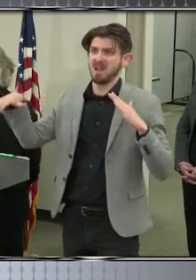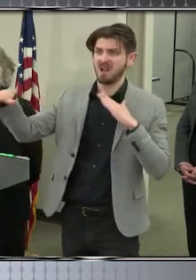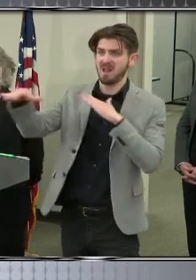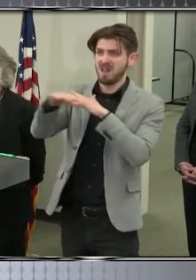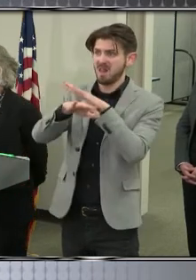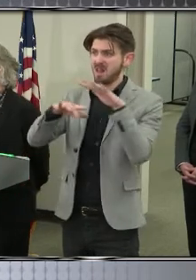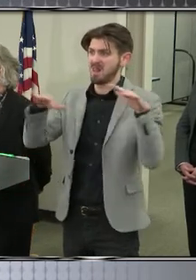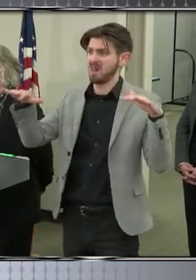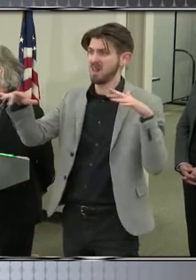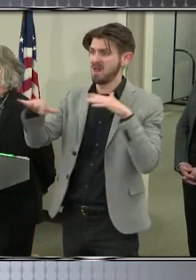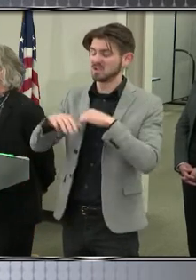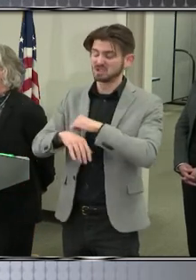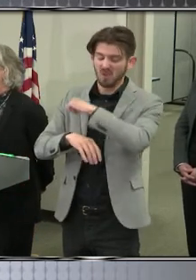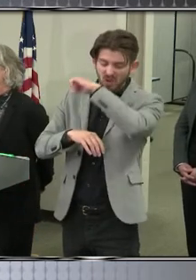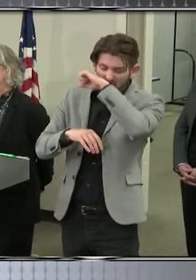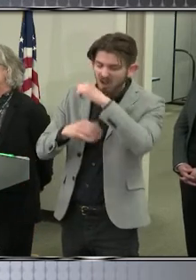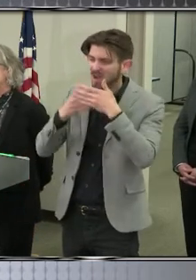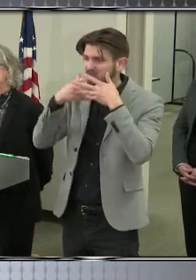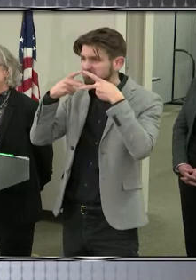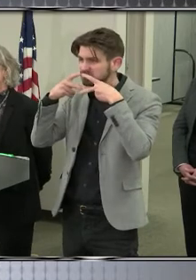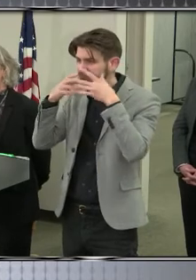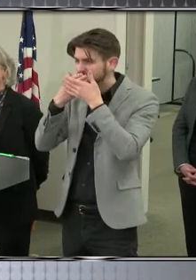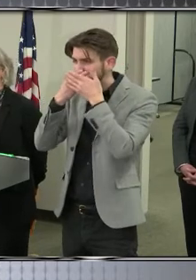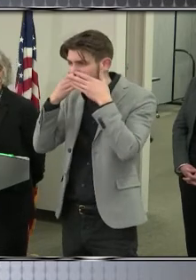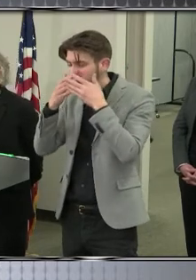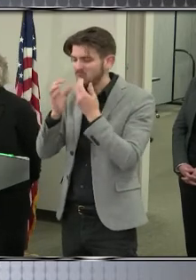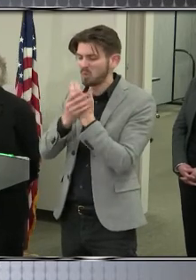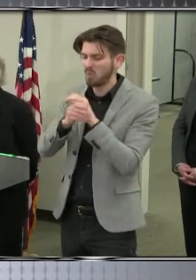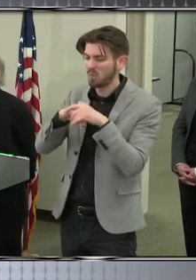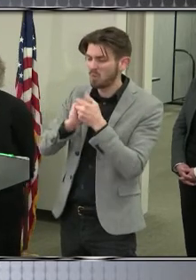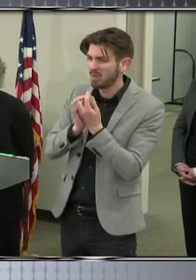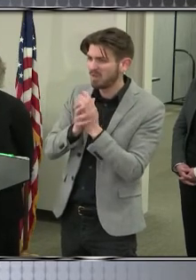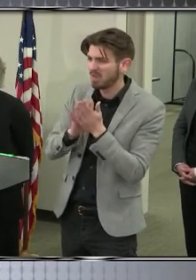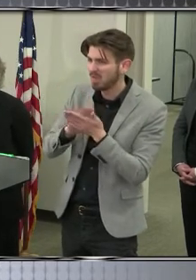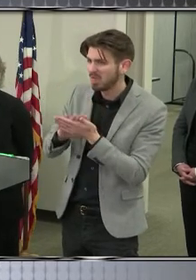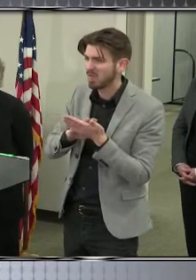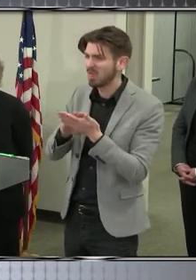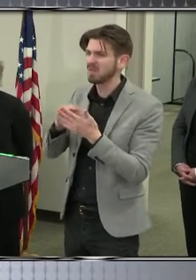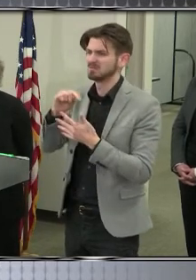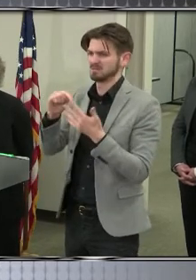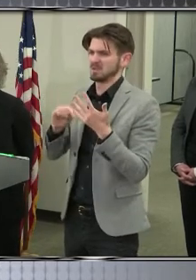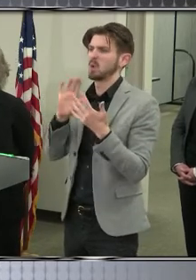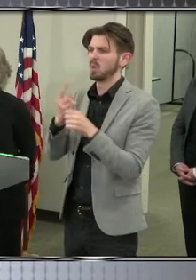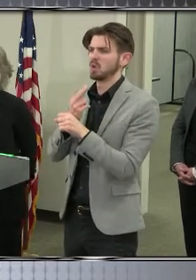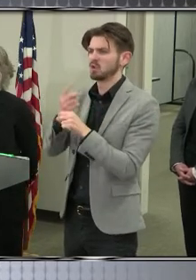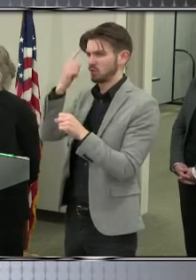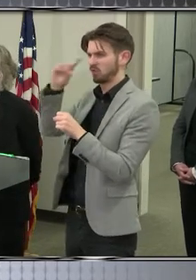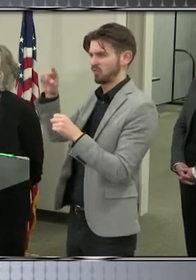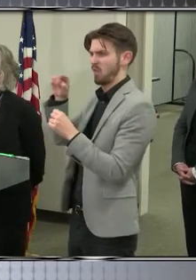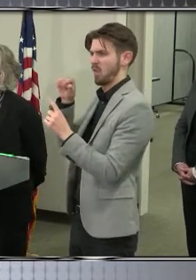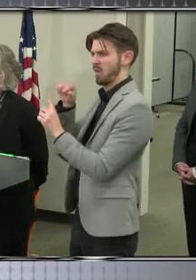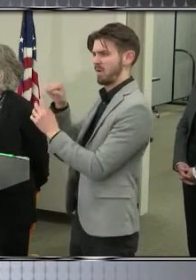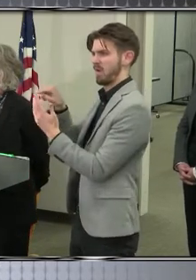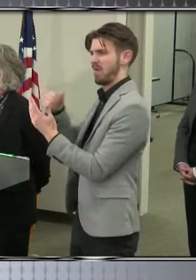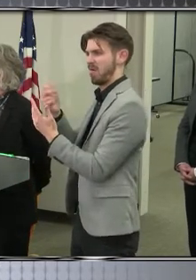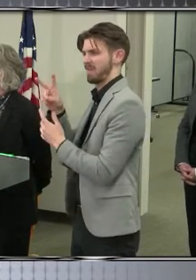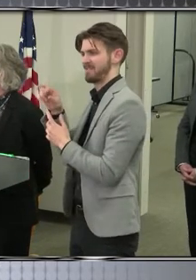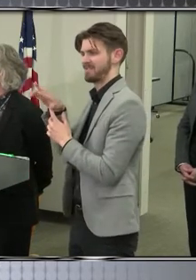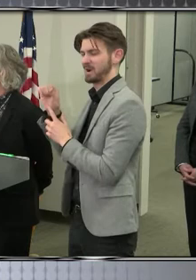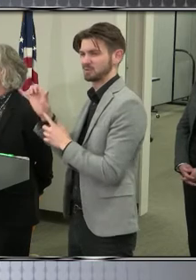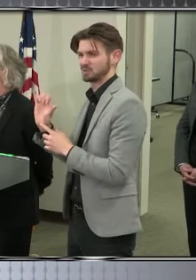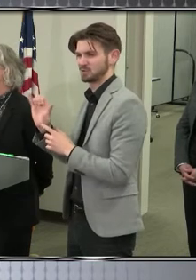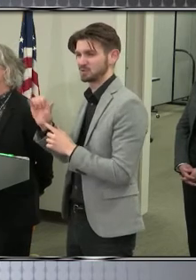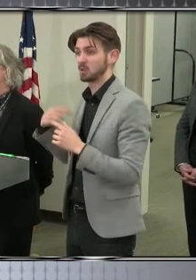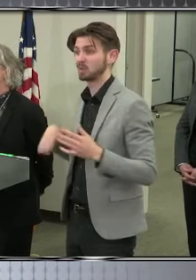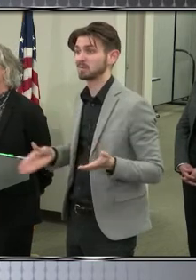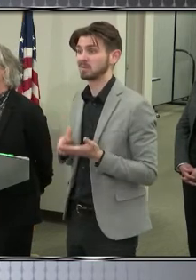those. And in addition, we know that influenza is still in our community, and we would really emphasize and encourage you to go ahead and get